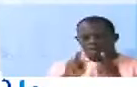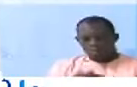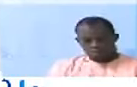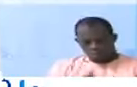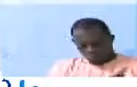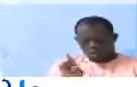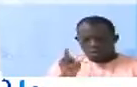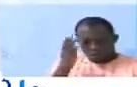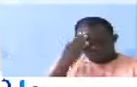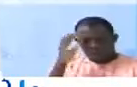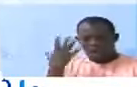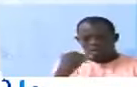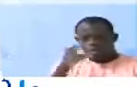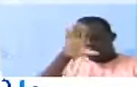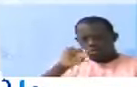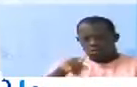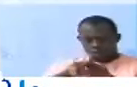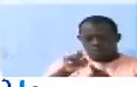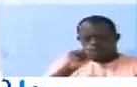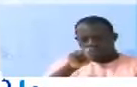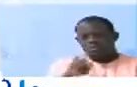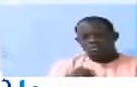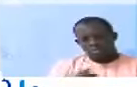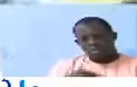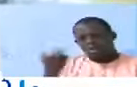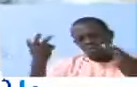you. Kaya bisimila. I said, it's